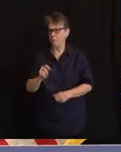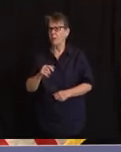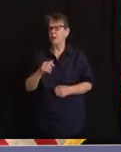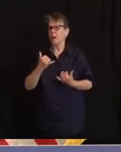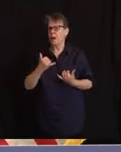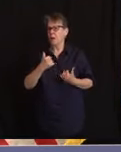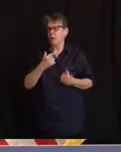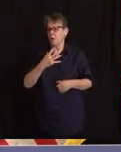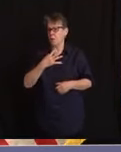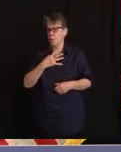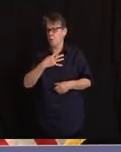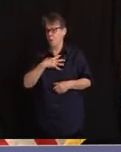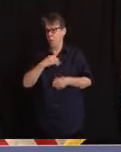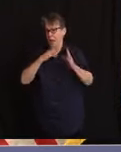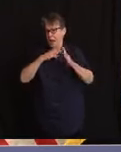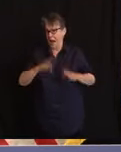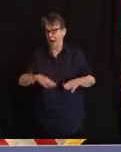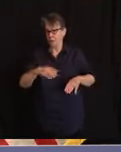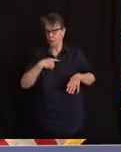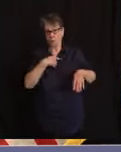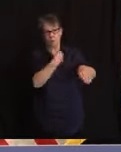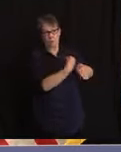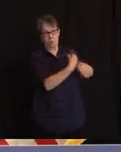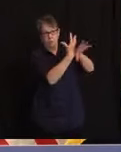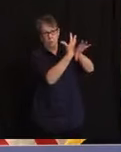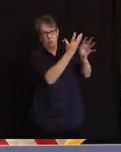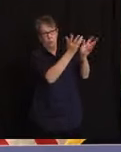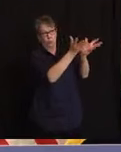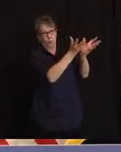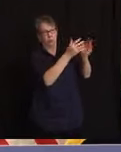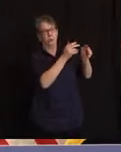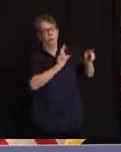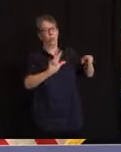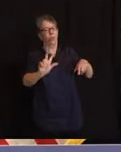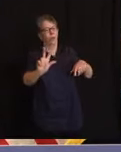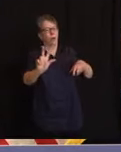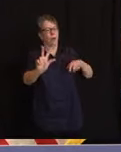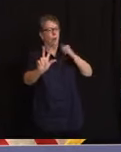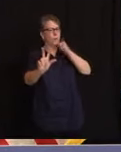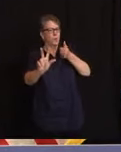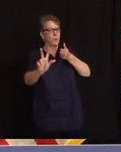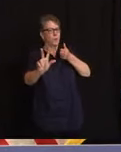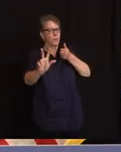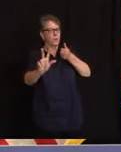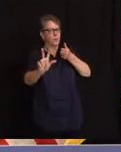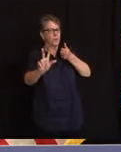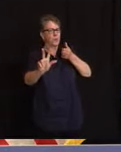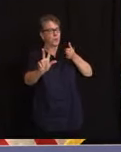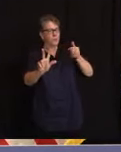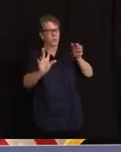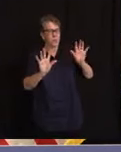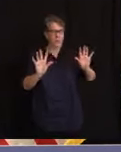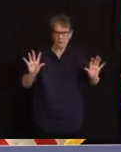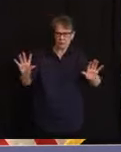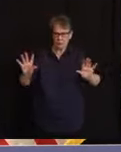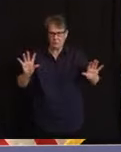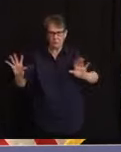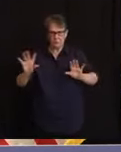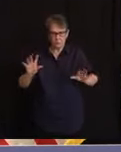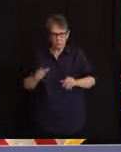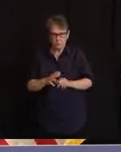Obviously, if there's something material to report between now and then, we will. I want to thank the Commissioner, Judy Persichelli, Dr. Christina